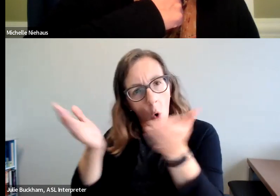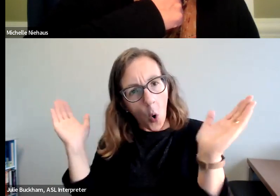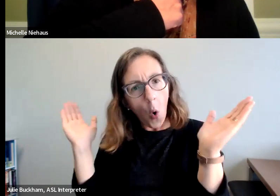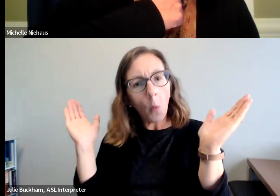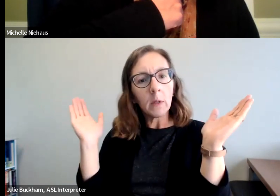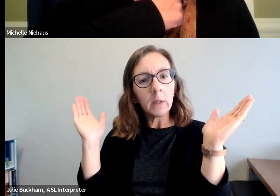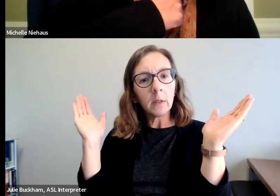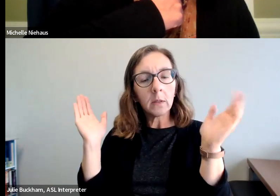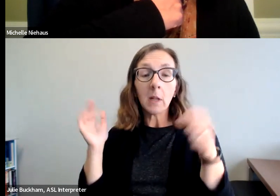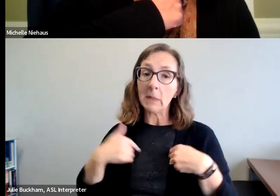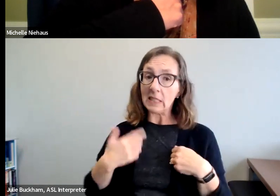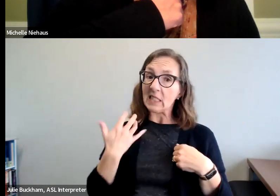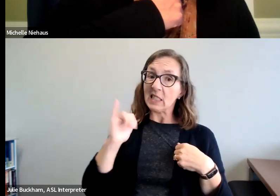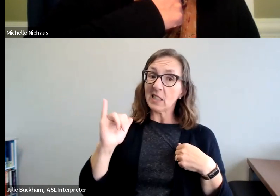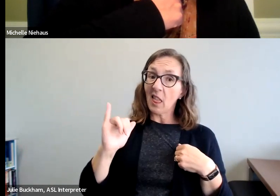those conversations,